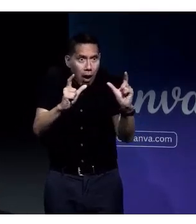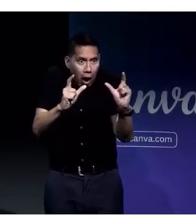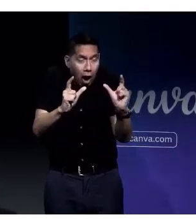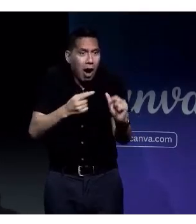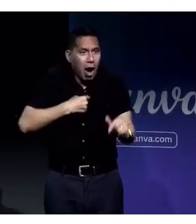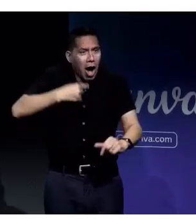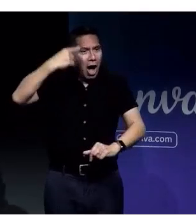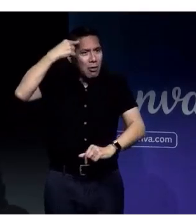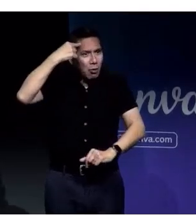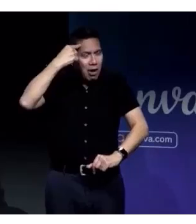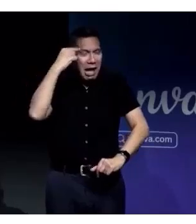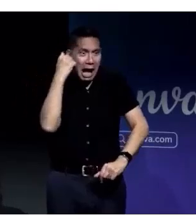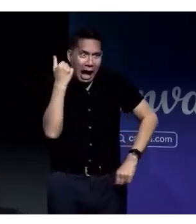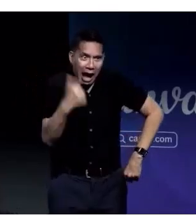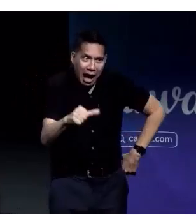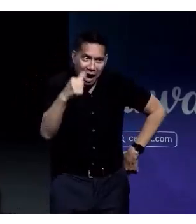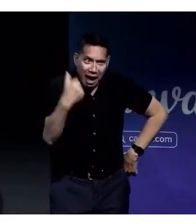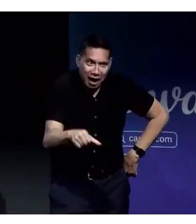thought,